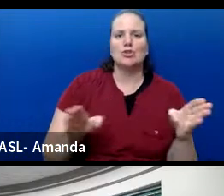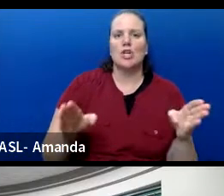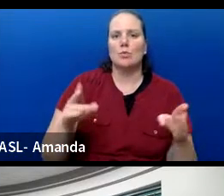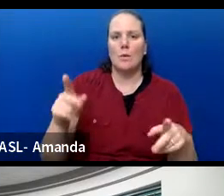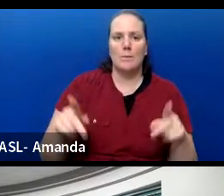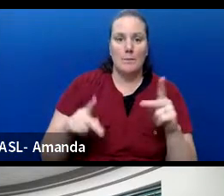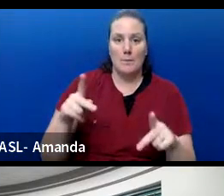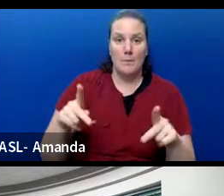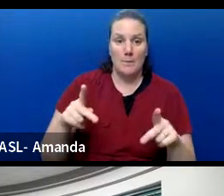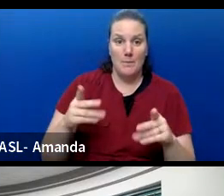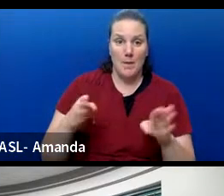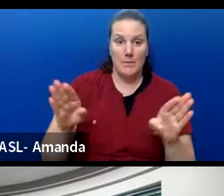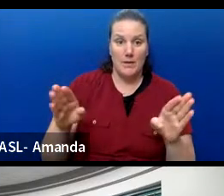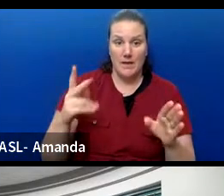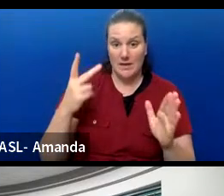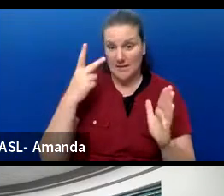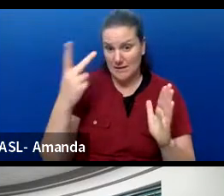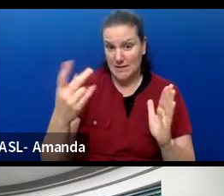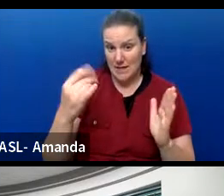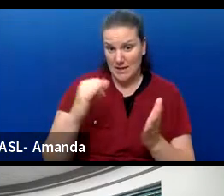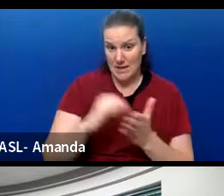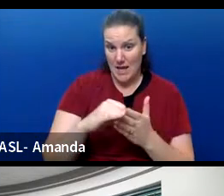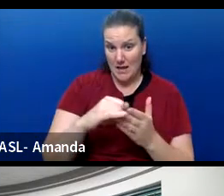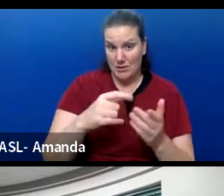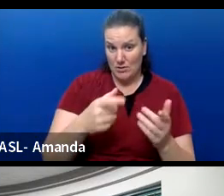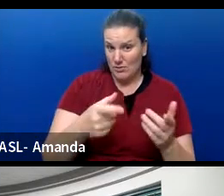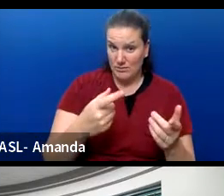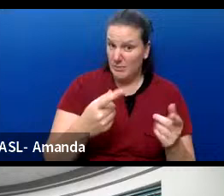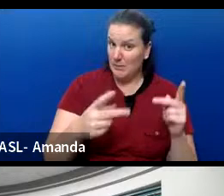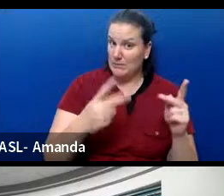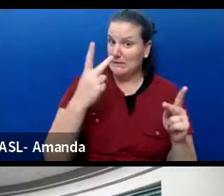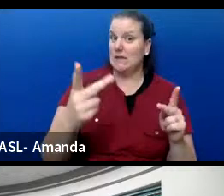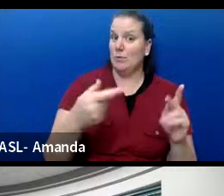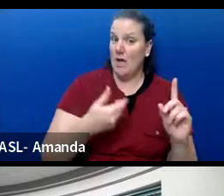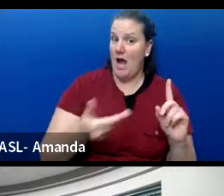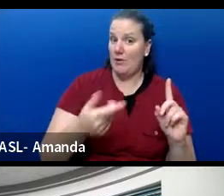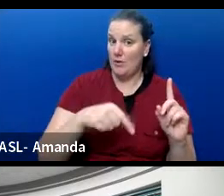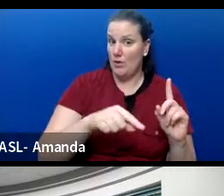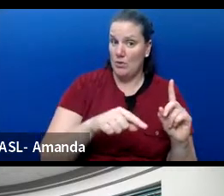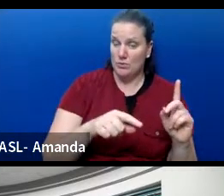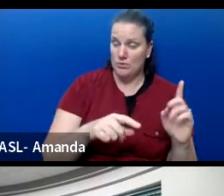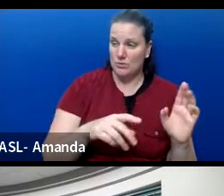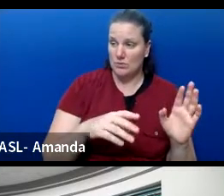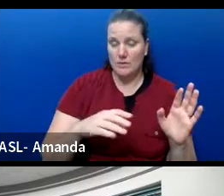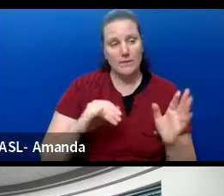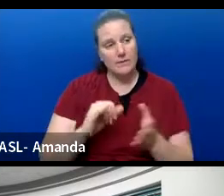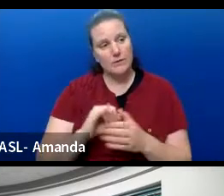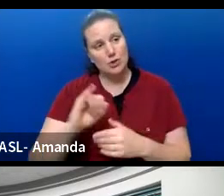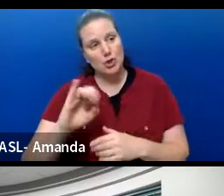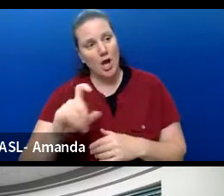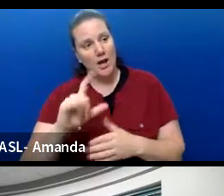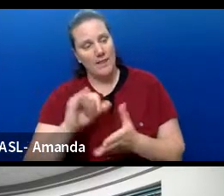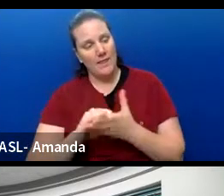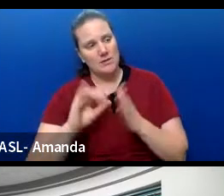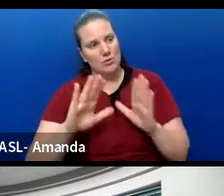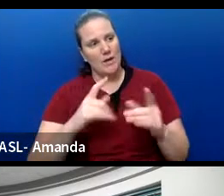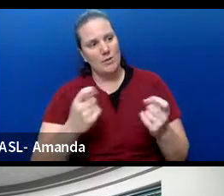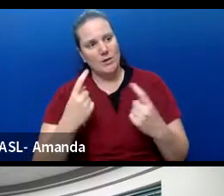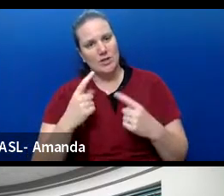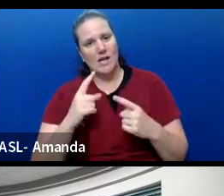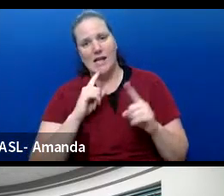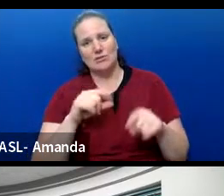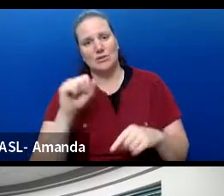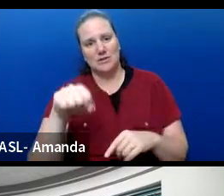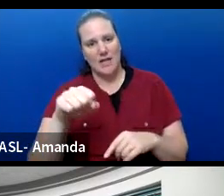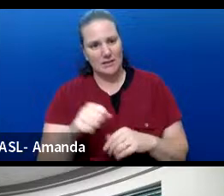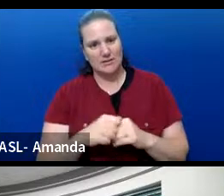see? Is that being considered? That's a great question. So the answer is yes. For the existing contract,